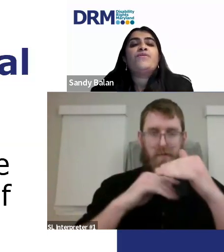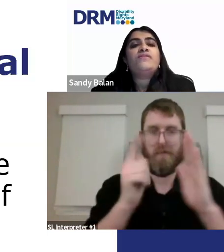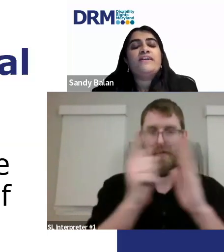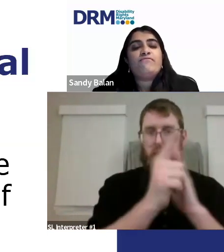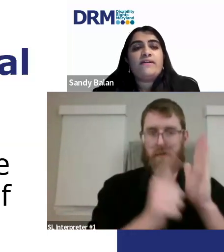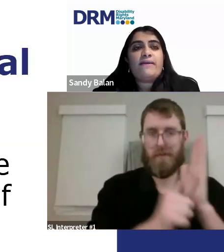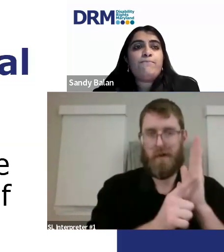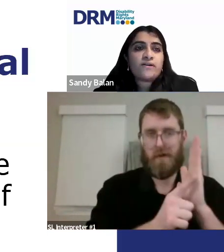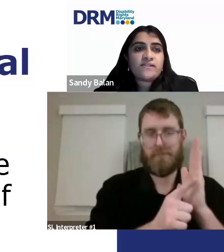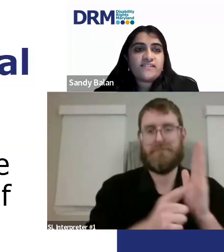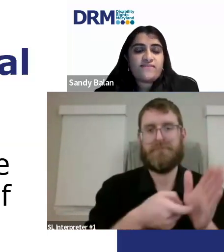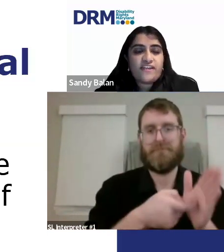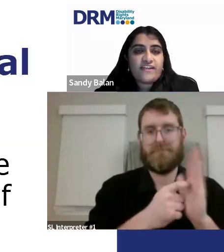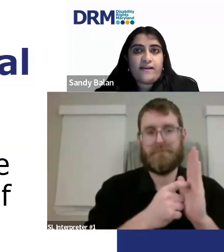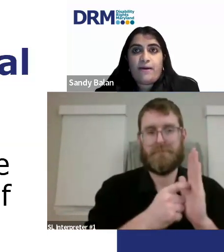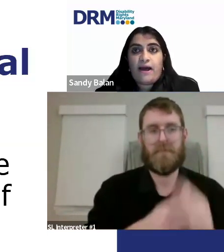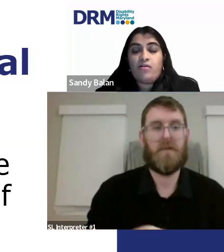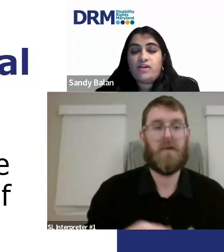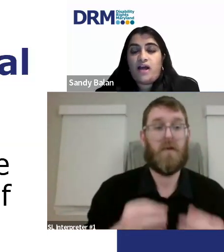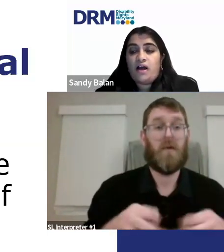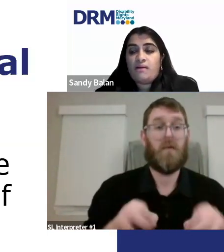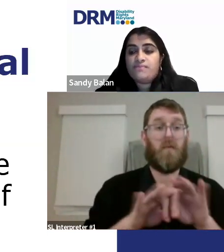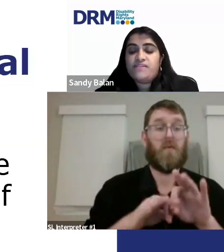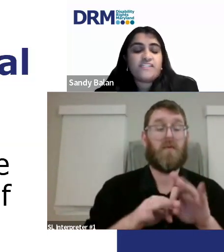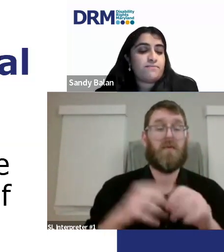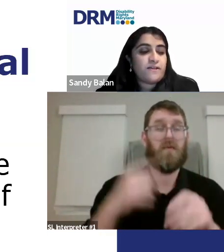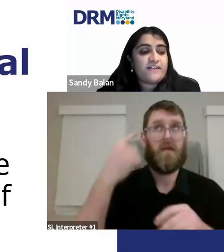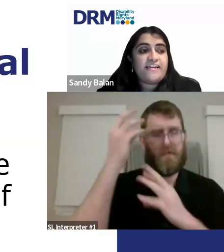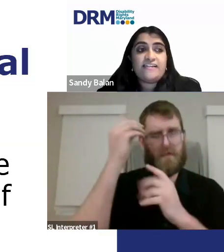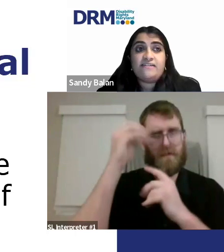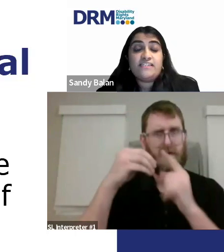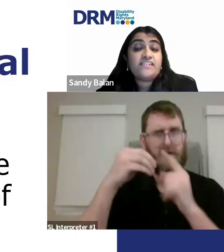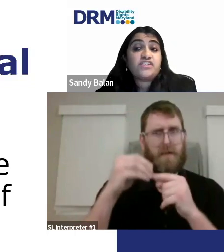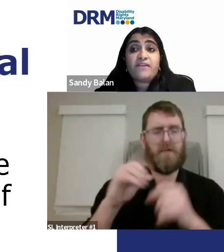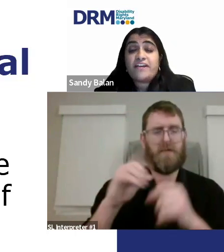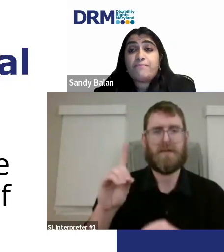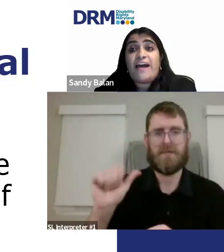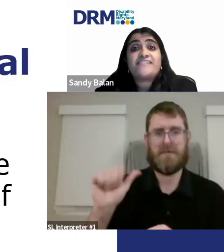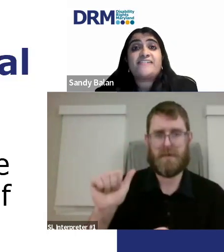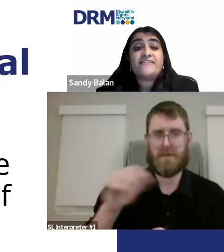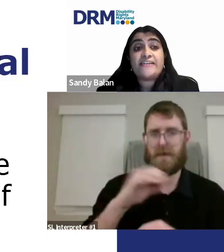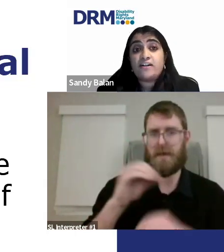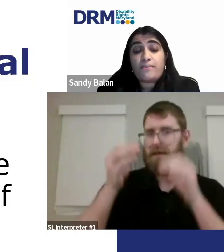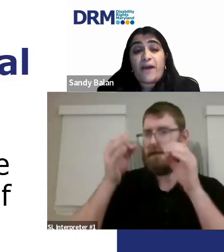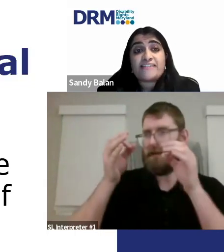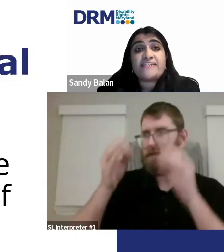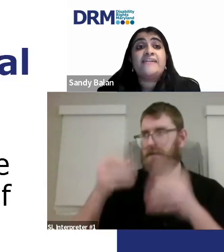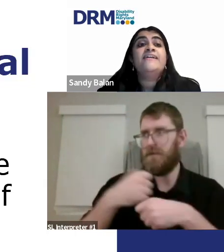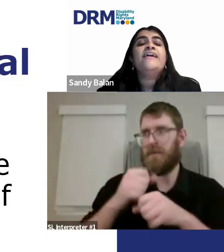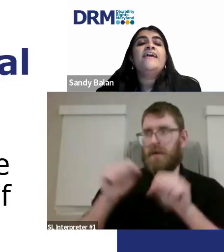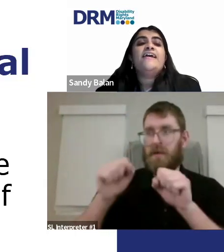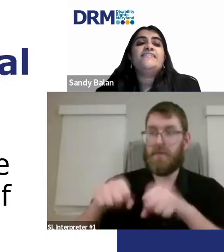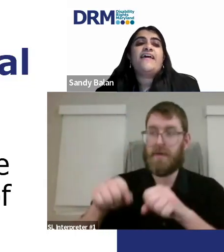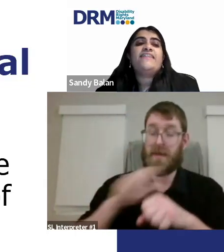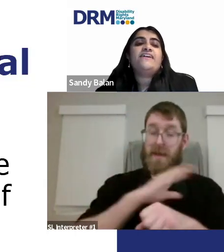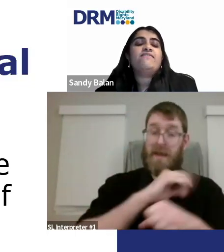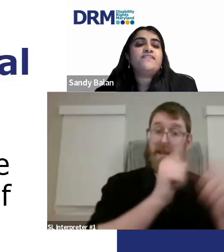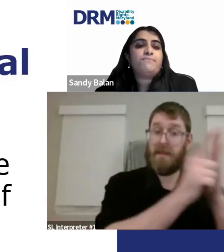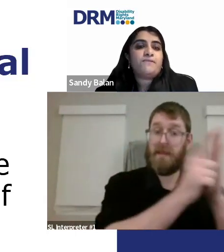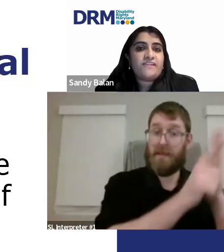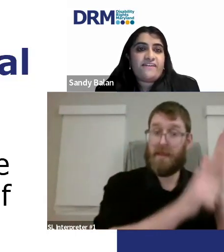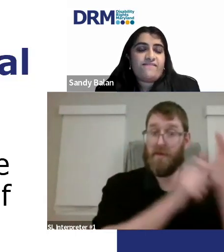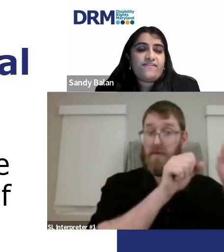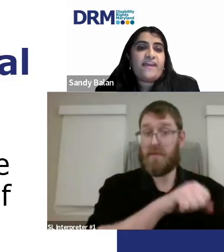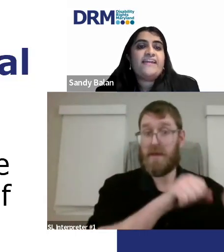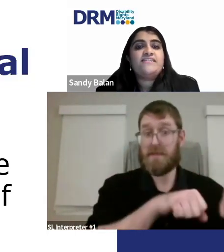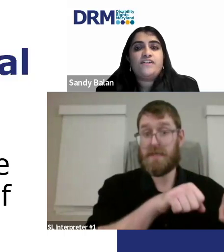And so the importance of thinking about disability and decision-making capacity and legal capacity is that there